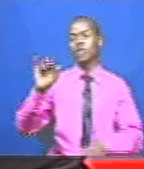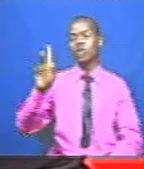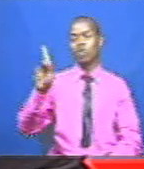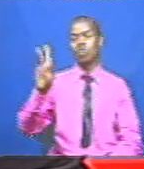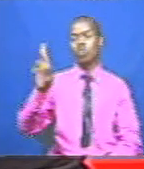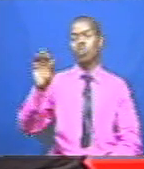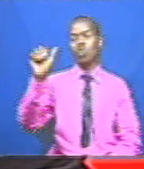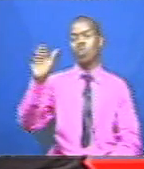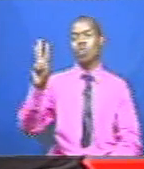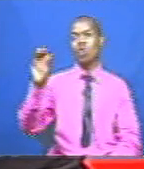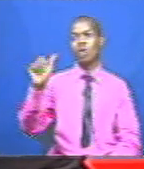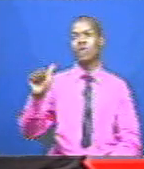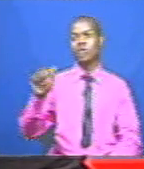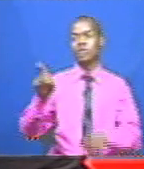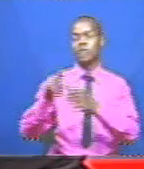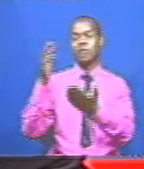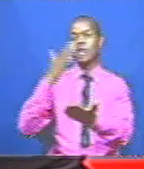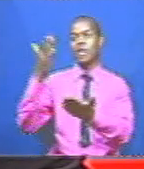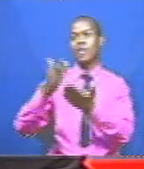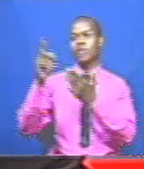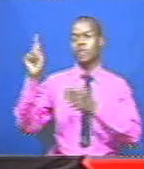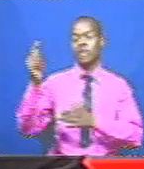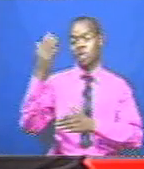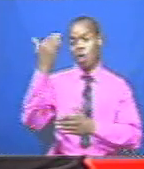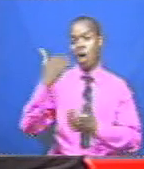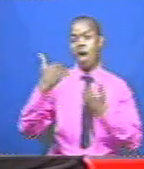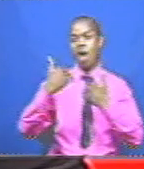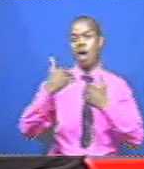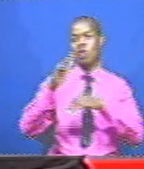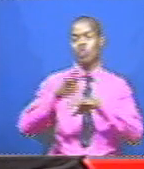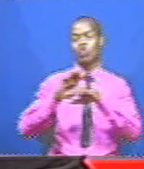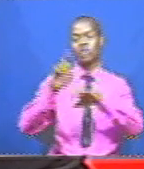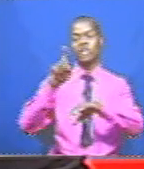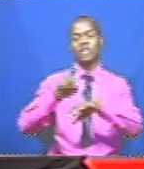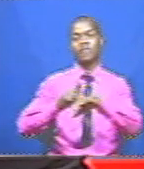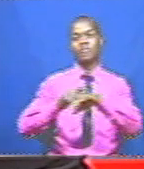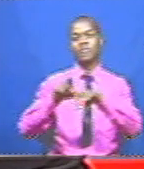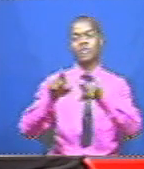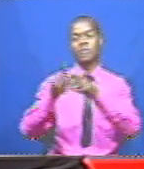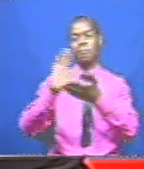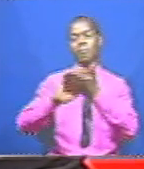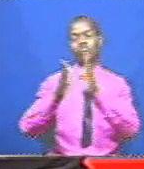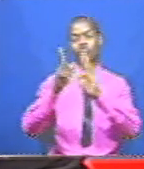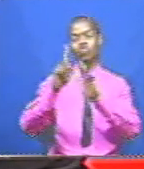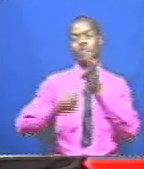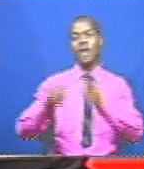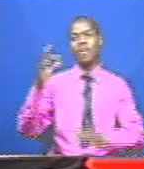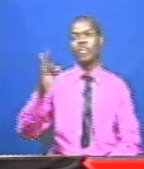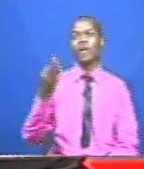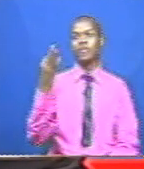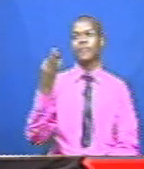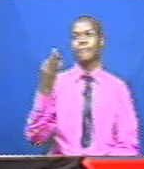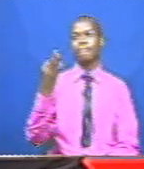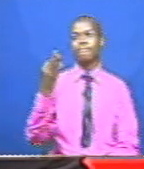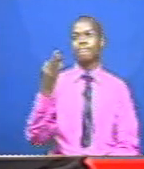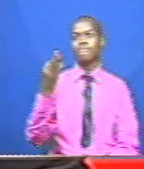Alliance. And I thank you, the Kenyan people, for that opportunity. We came third. So if we were running